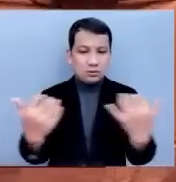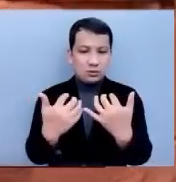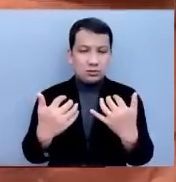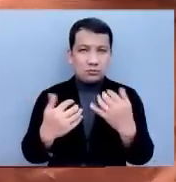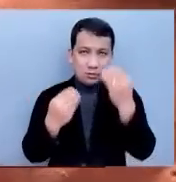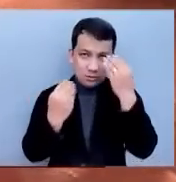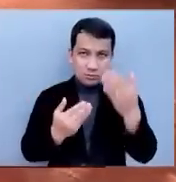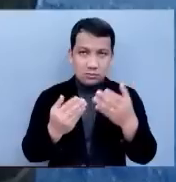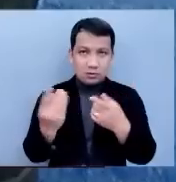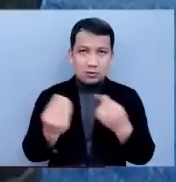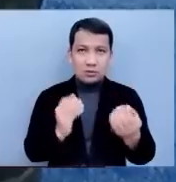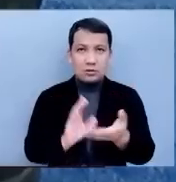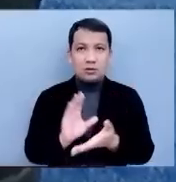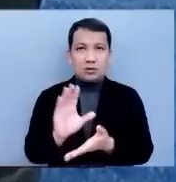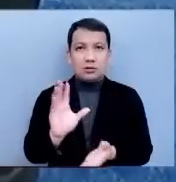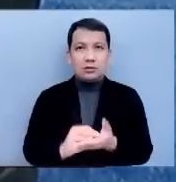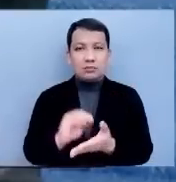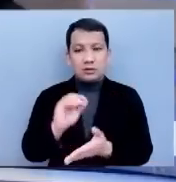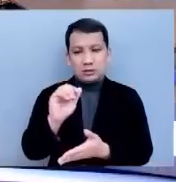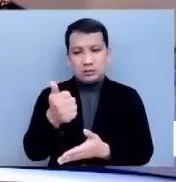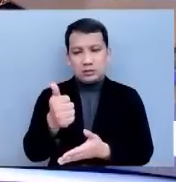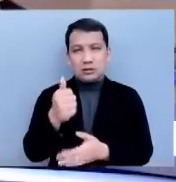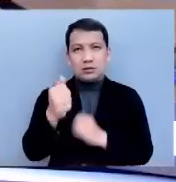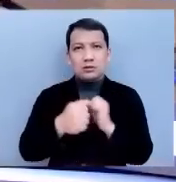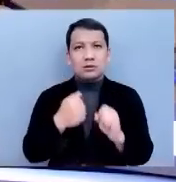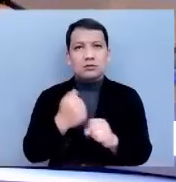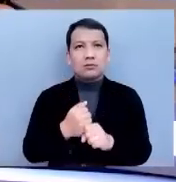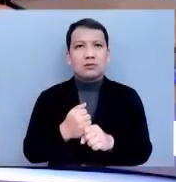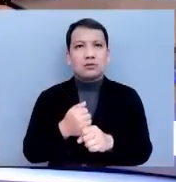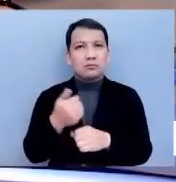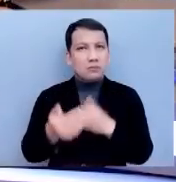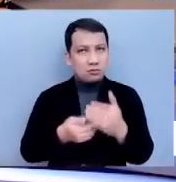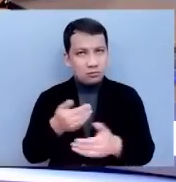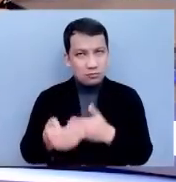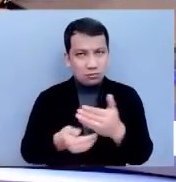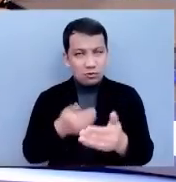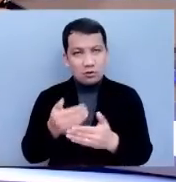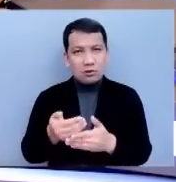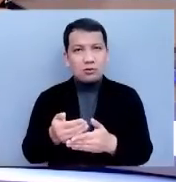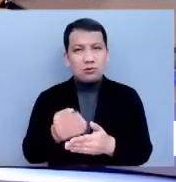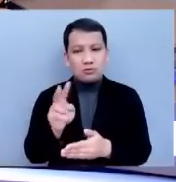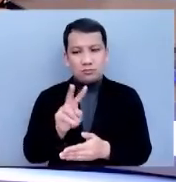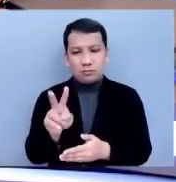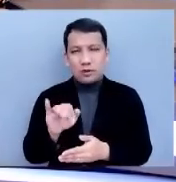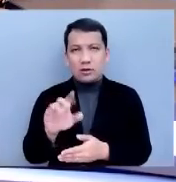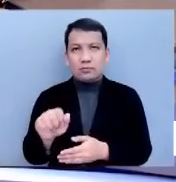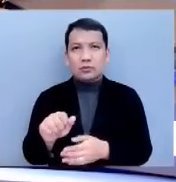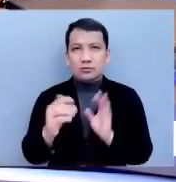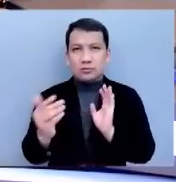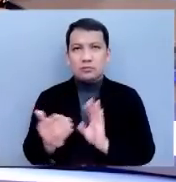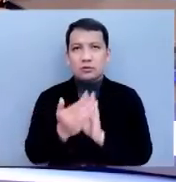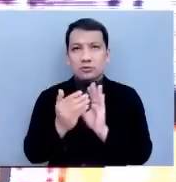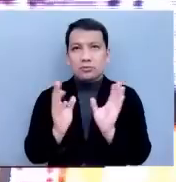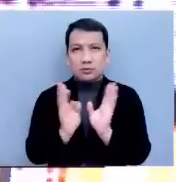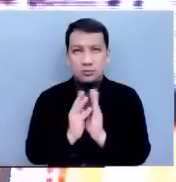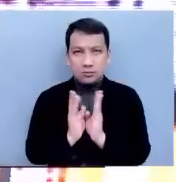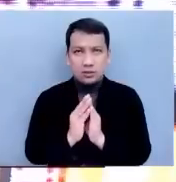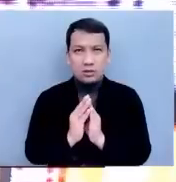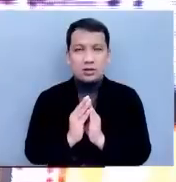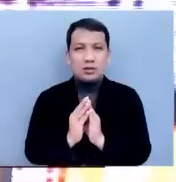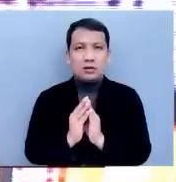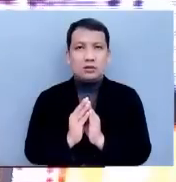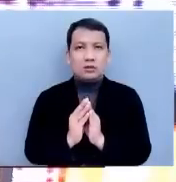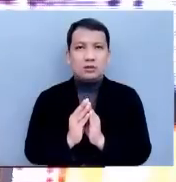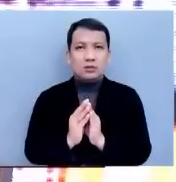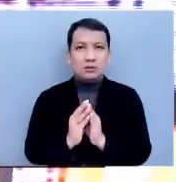plenaryo yung 10 years. But regardless of the process, whether it was a Viber group or a face-to-face meeting, that's already